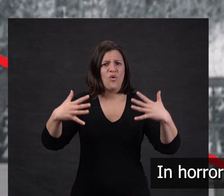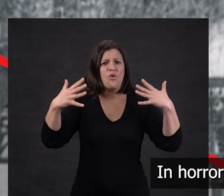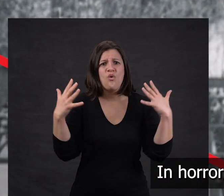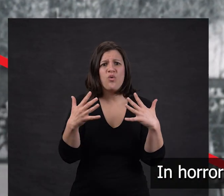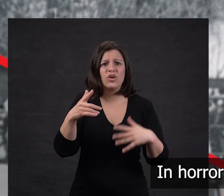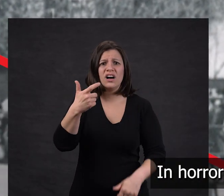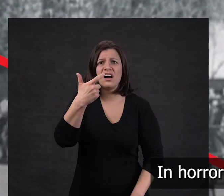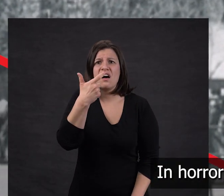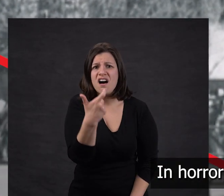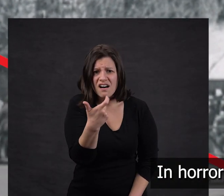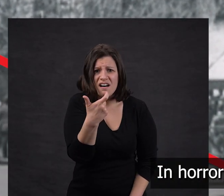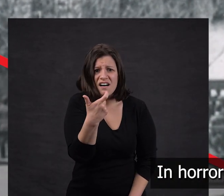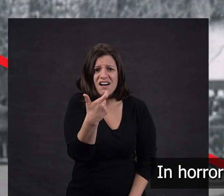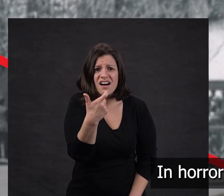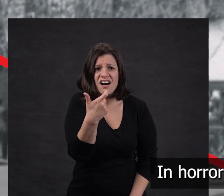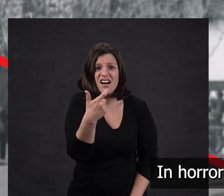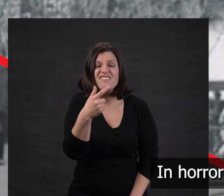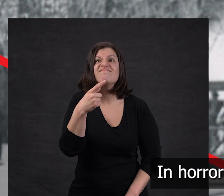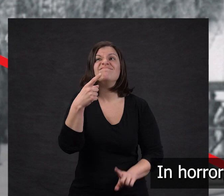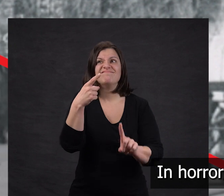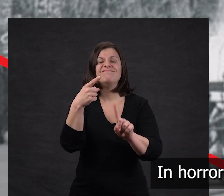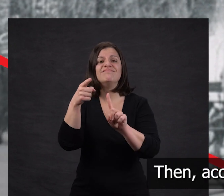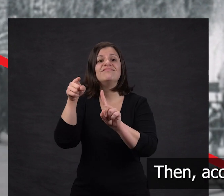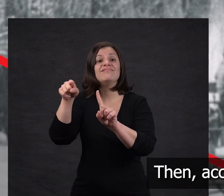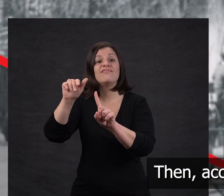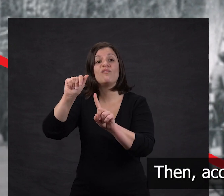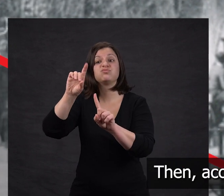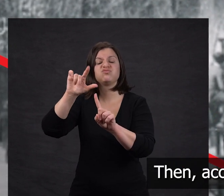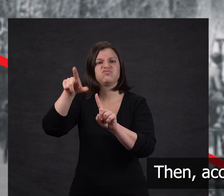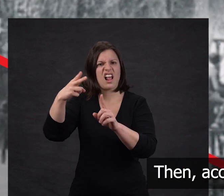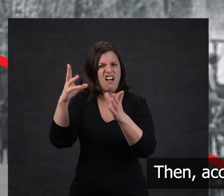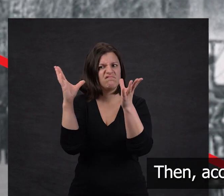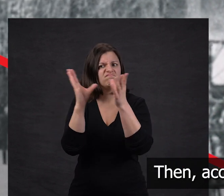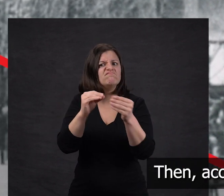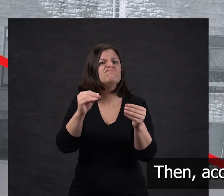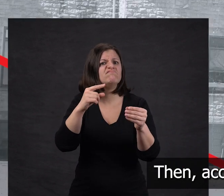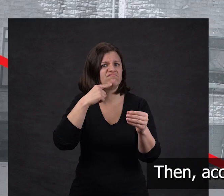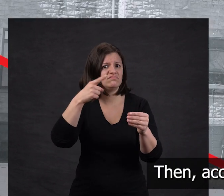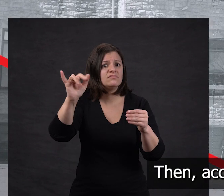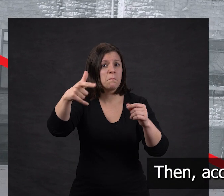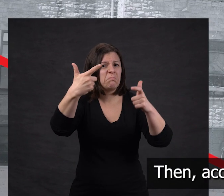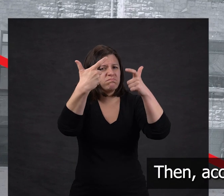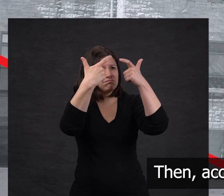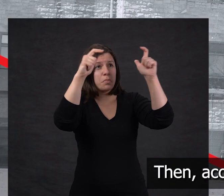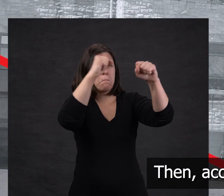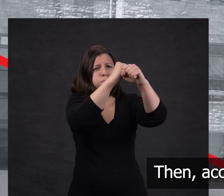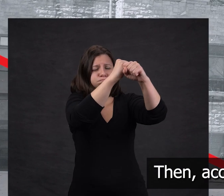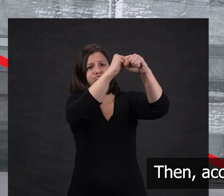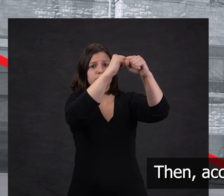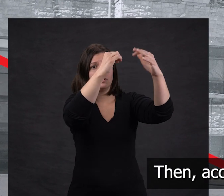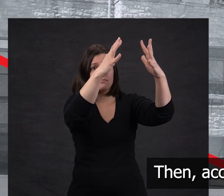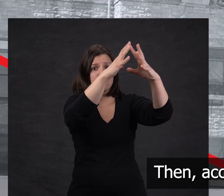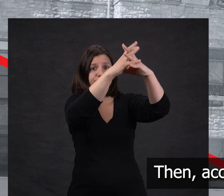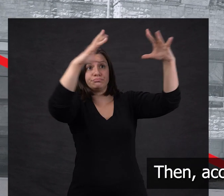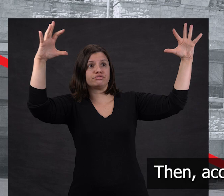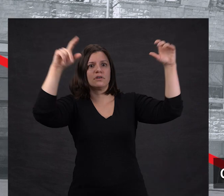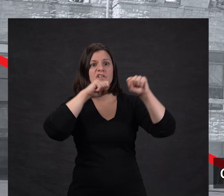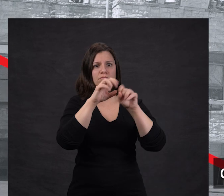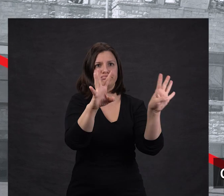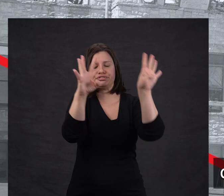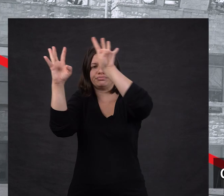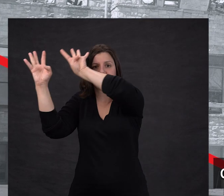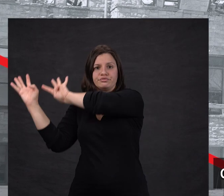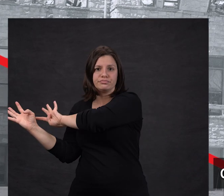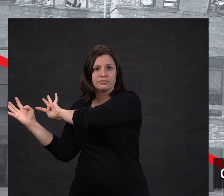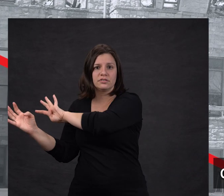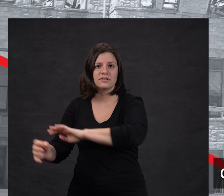In horror, students stood nearby to watch. Then, according to Adolf, a big ball of fire drove them further away.